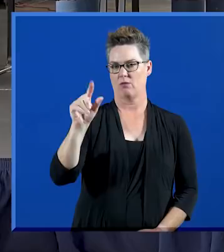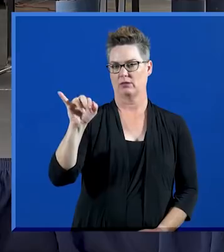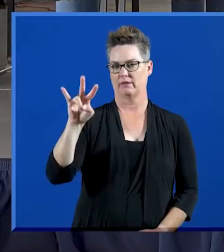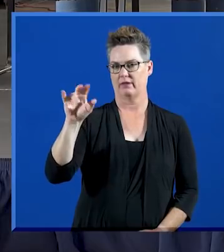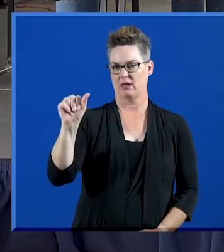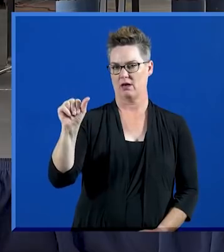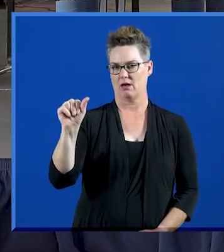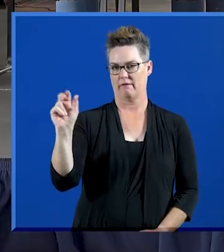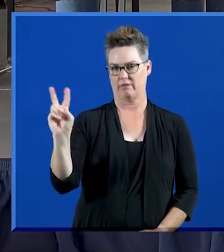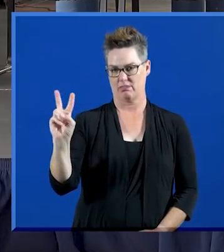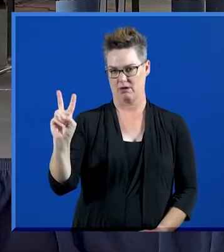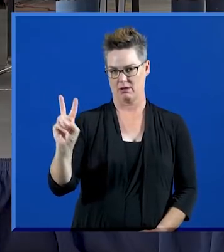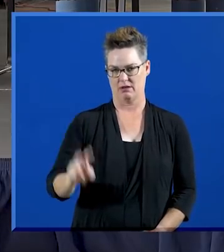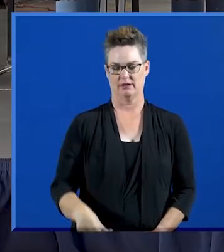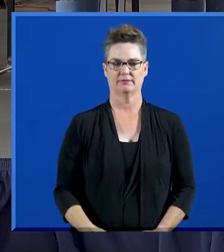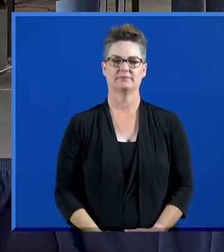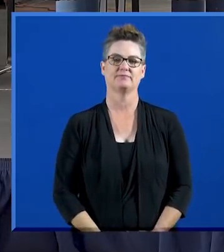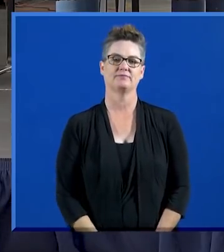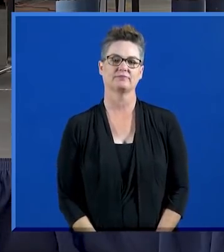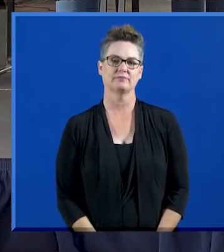Olivia Villani.